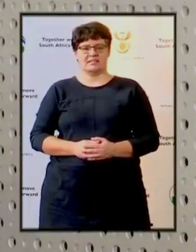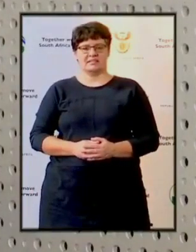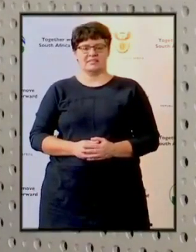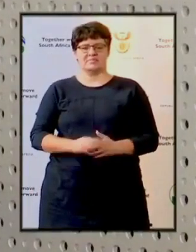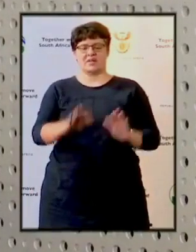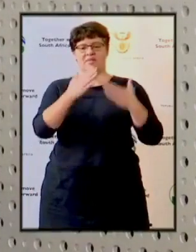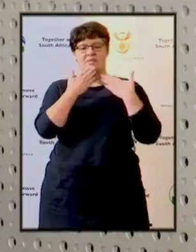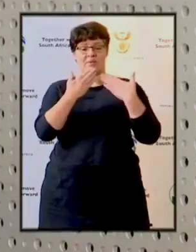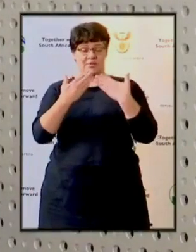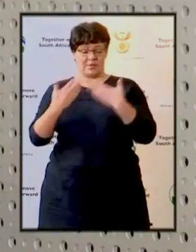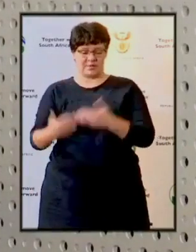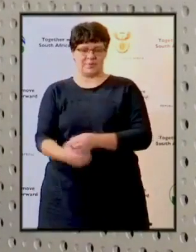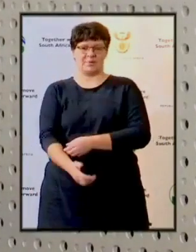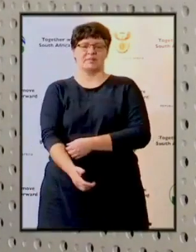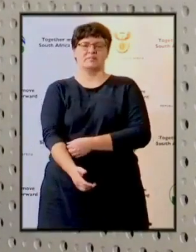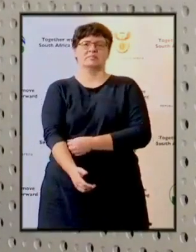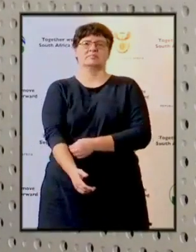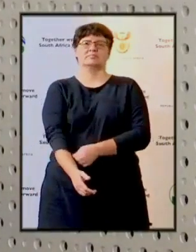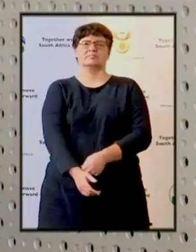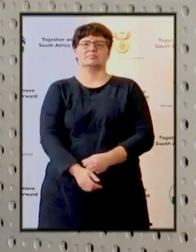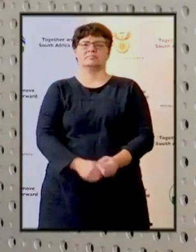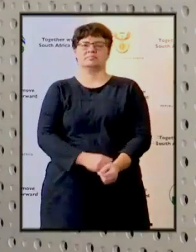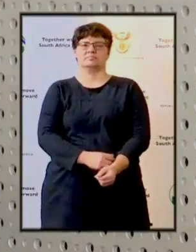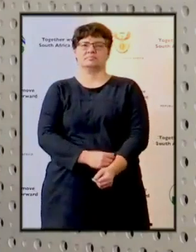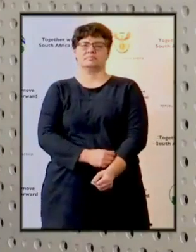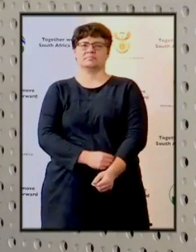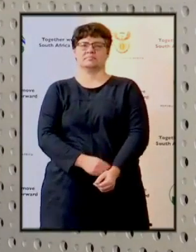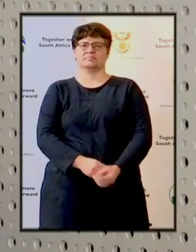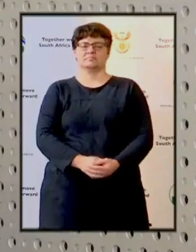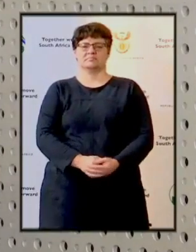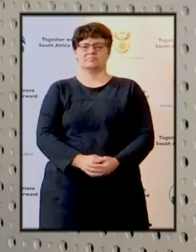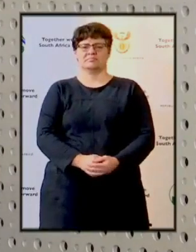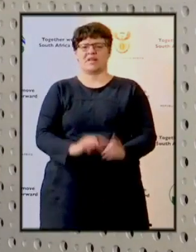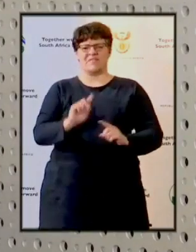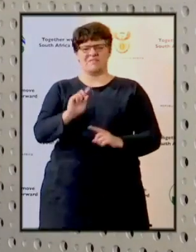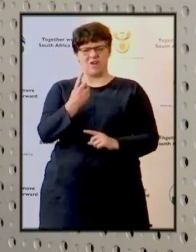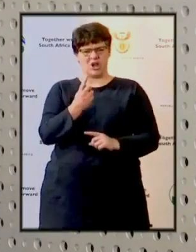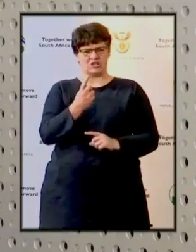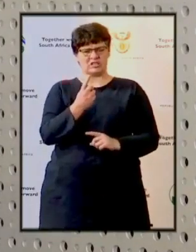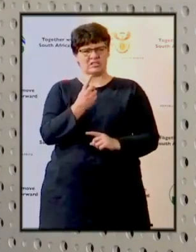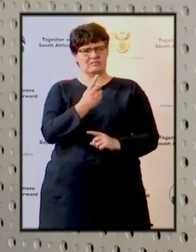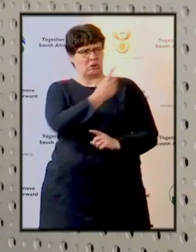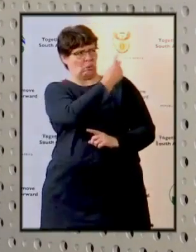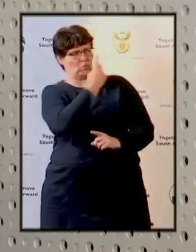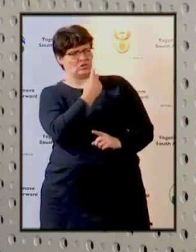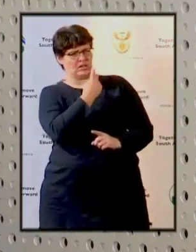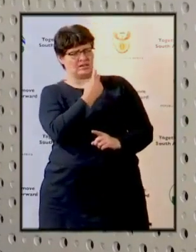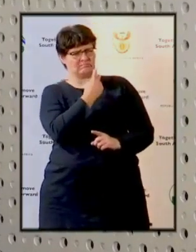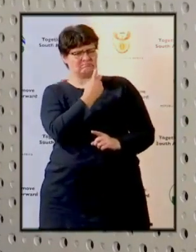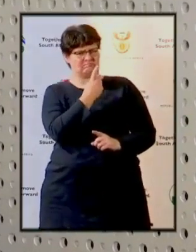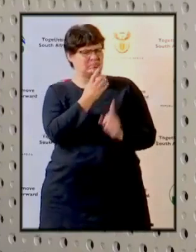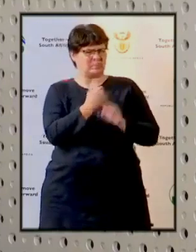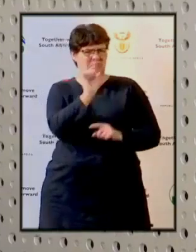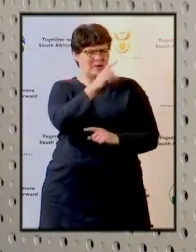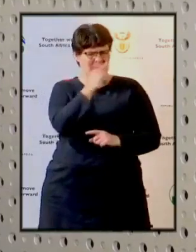Thank you very much. The first set of questions, I didn't catch the person's name, related to whether